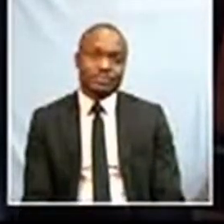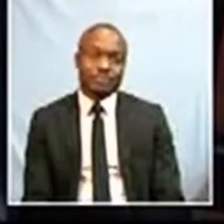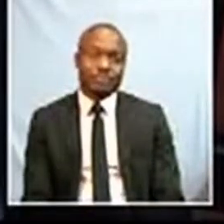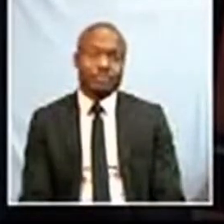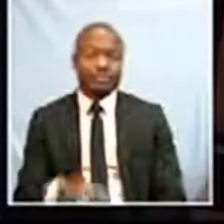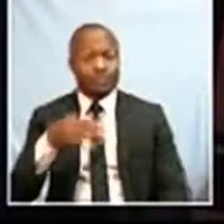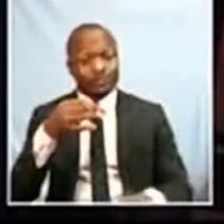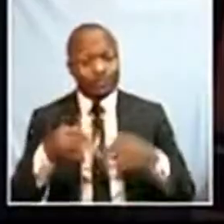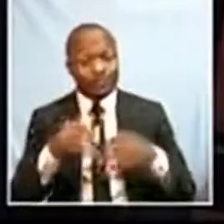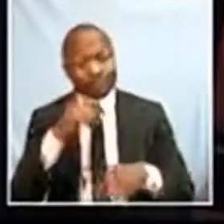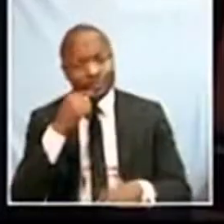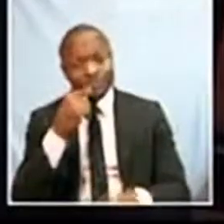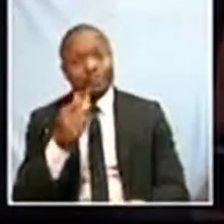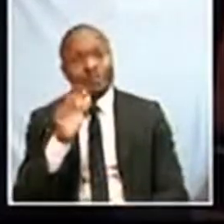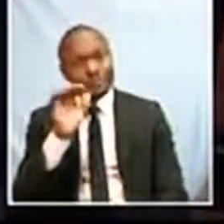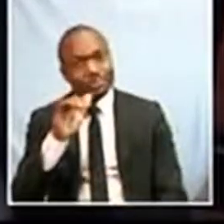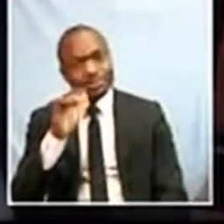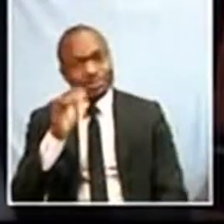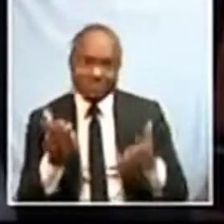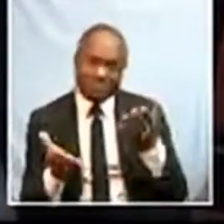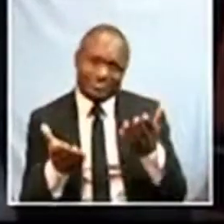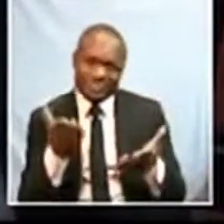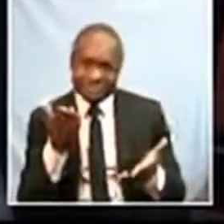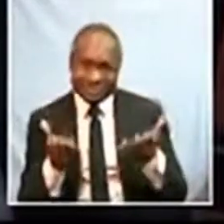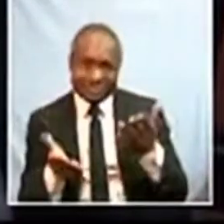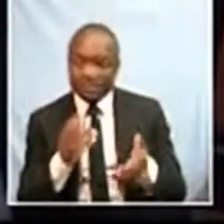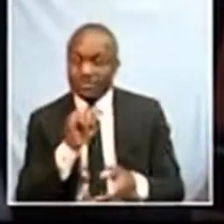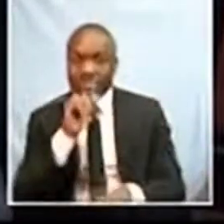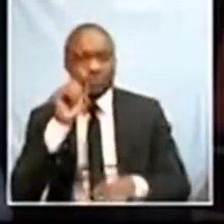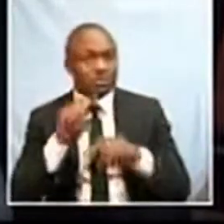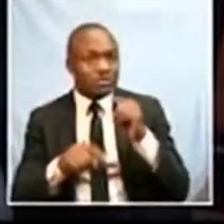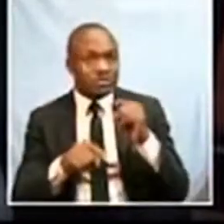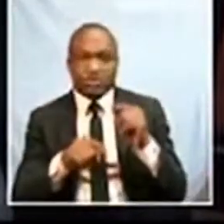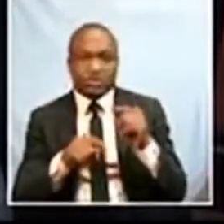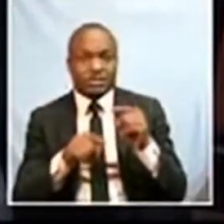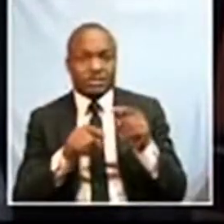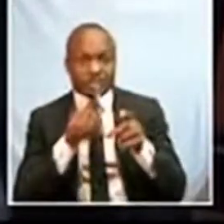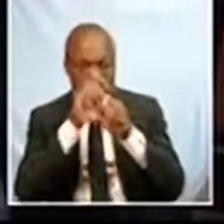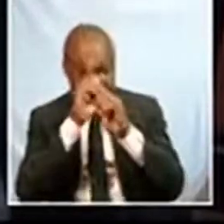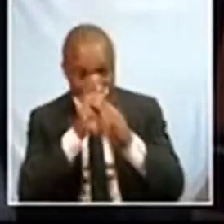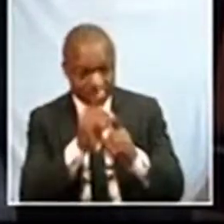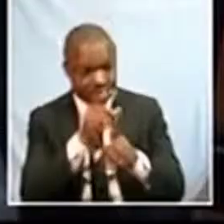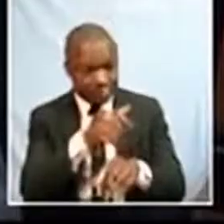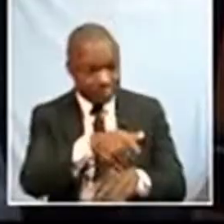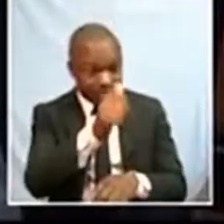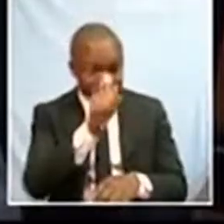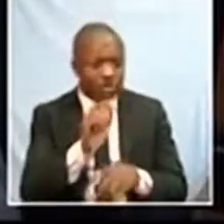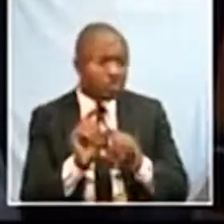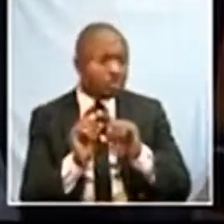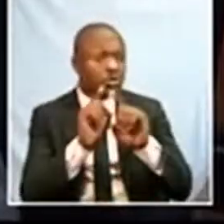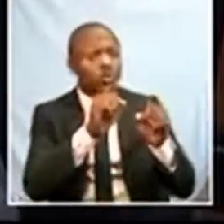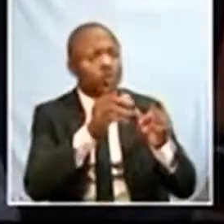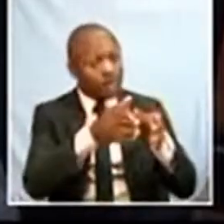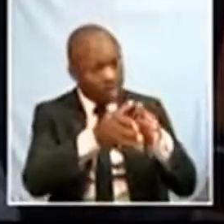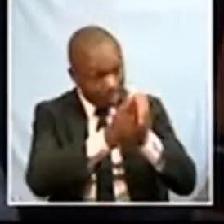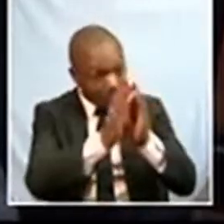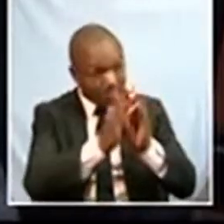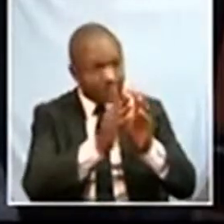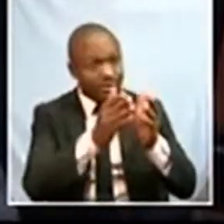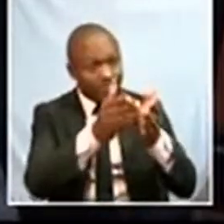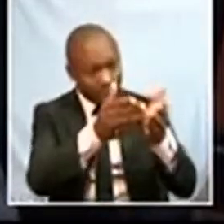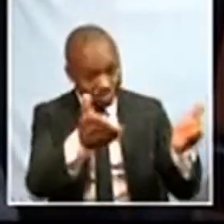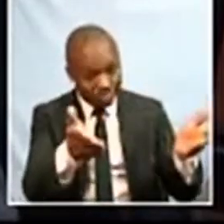If they will say yes, maybe, we are not deciding on their behalf. Go and ask them.